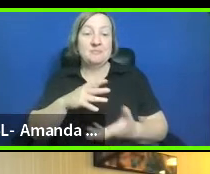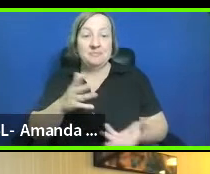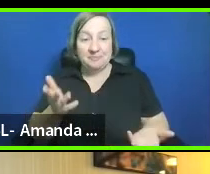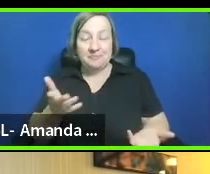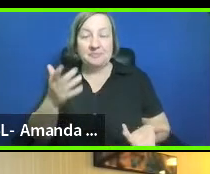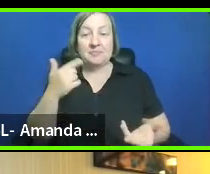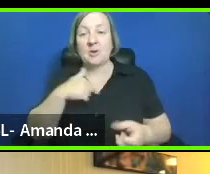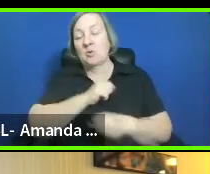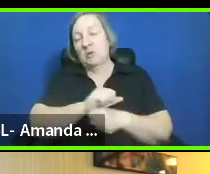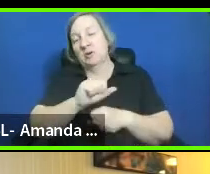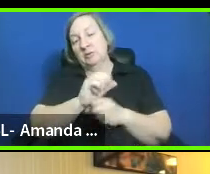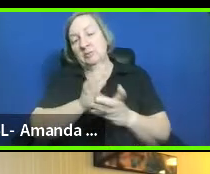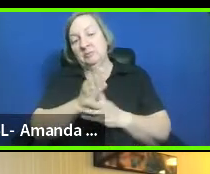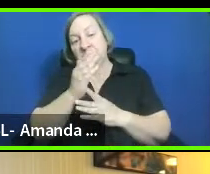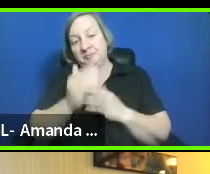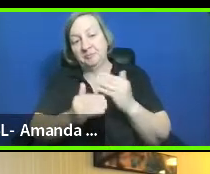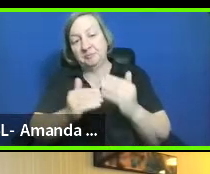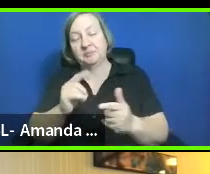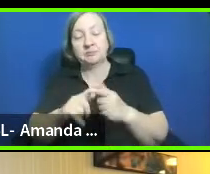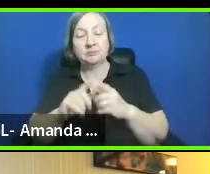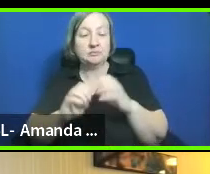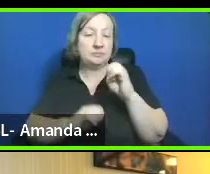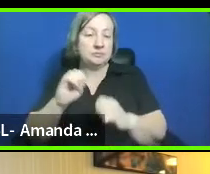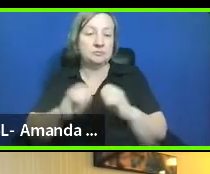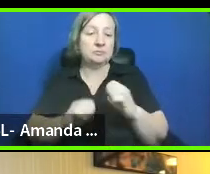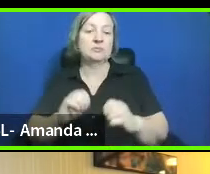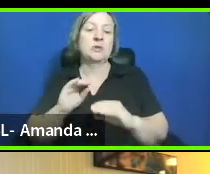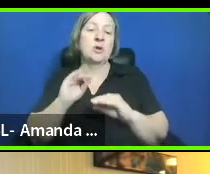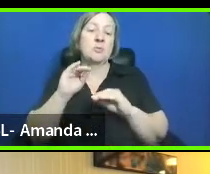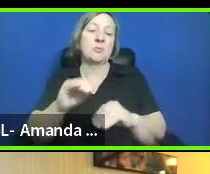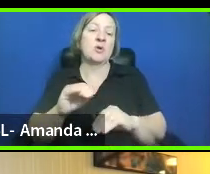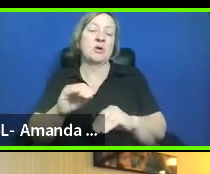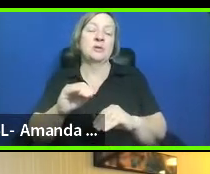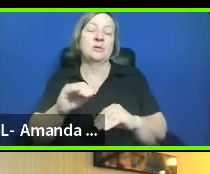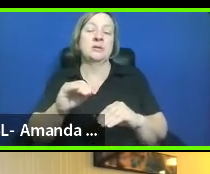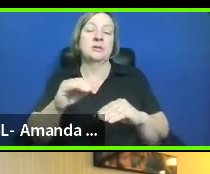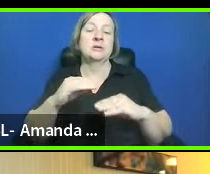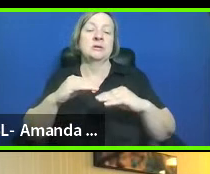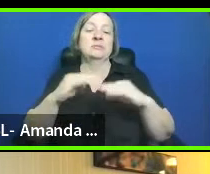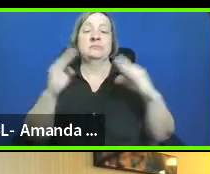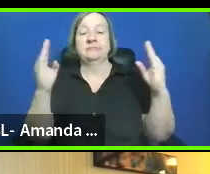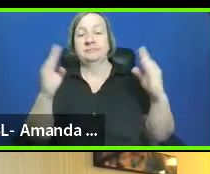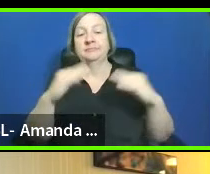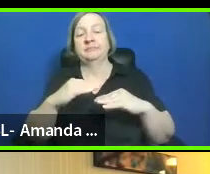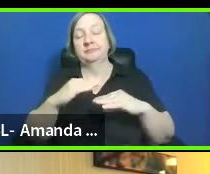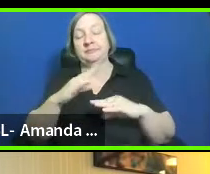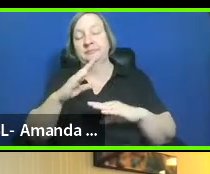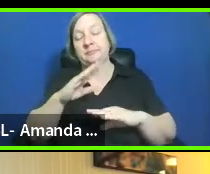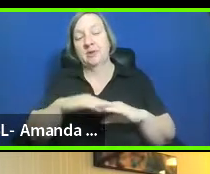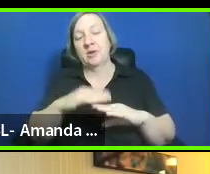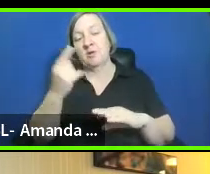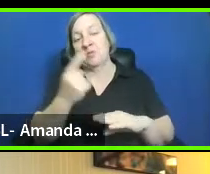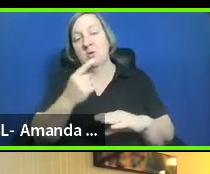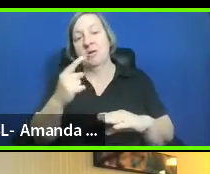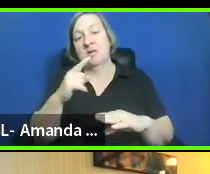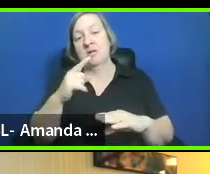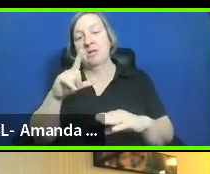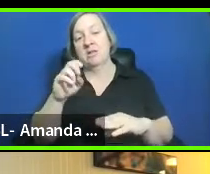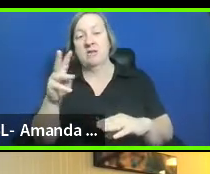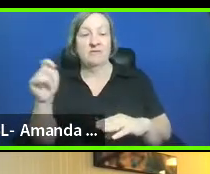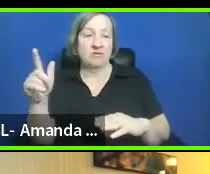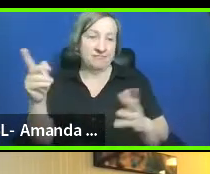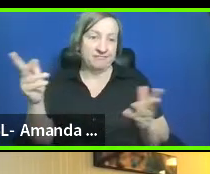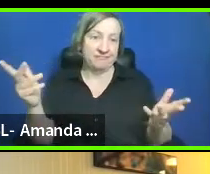steps to evaluate it. So it could potentially be movable span on a single level. But once we arrive at that, and that will happen through